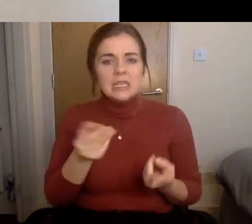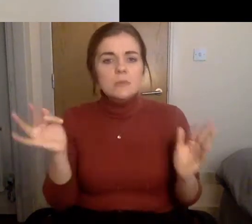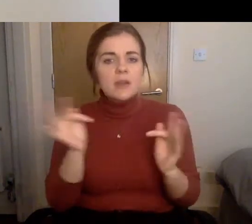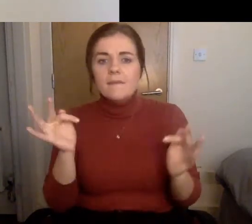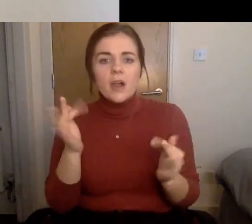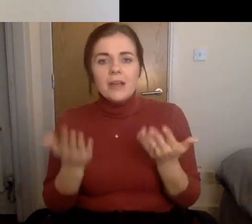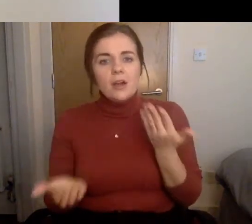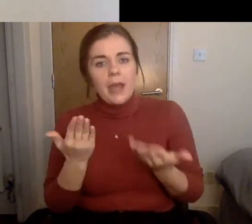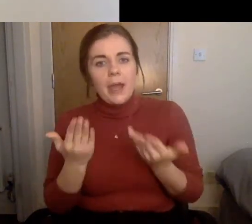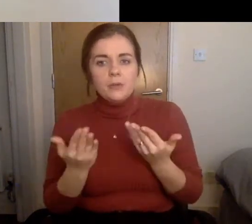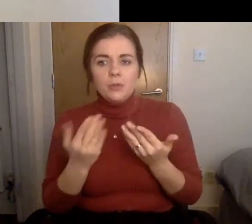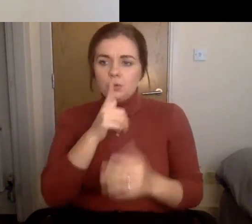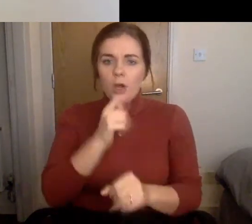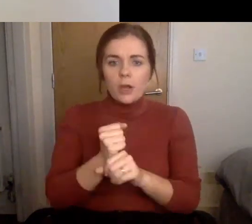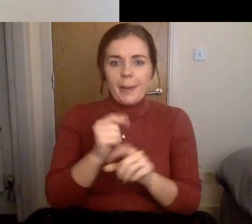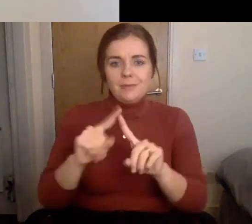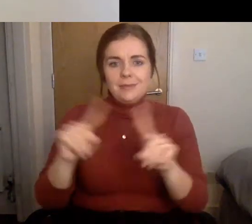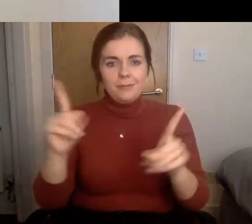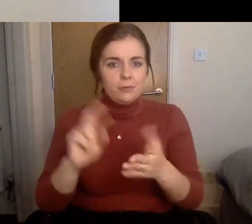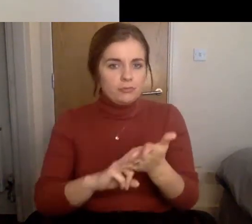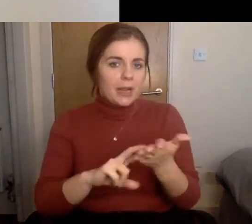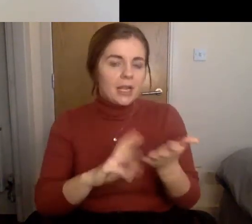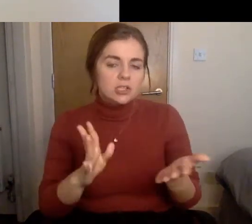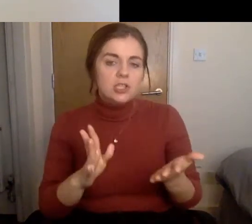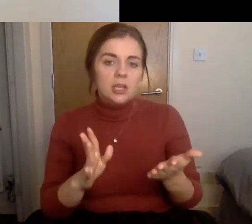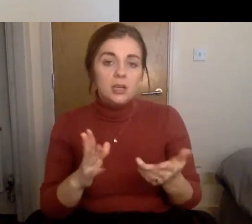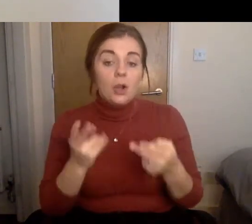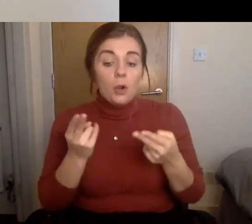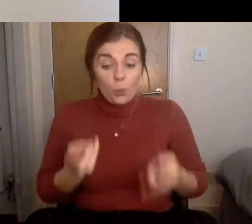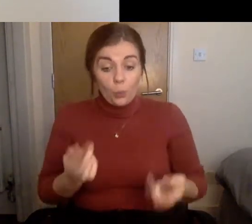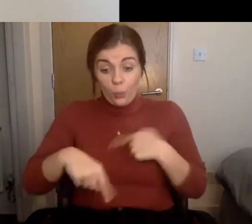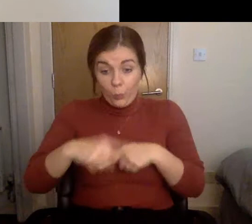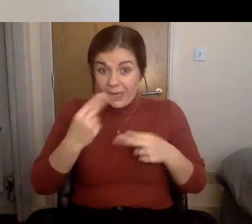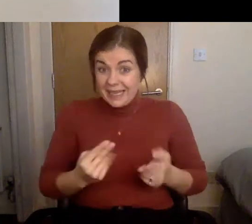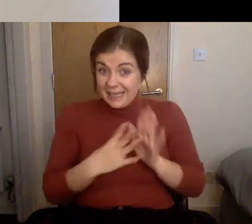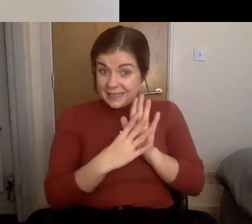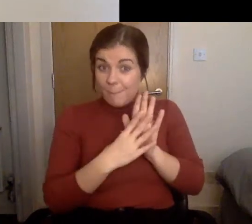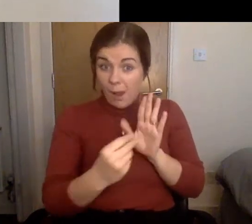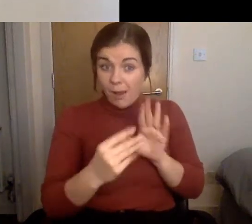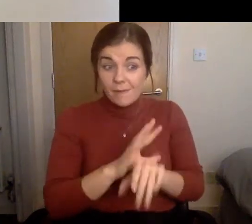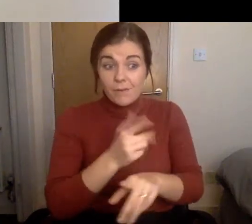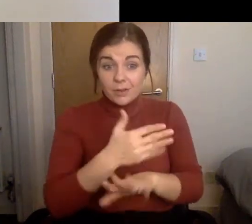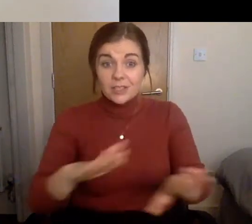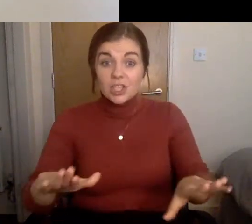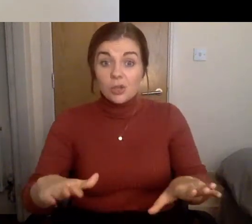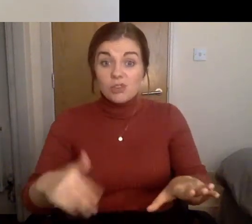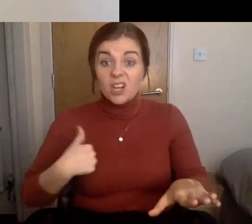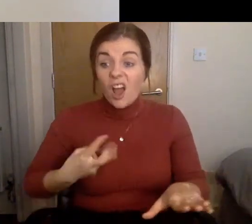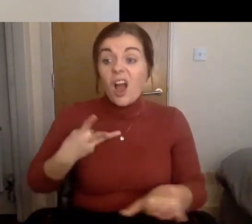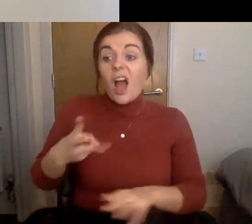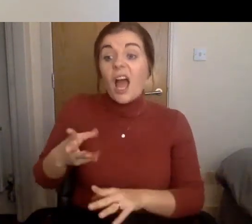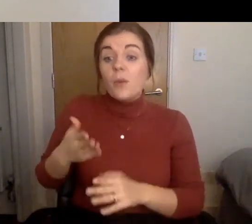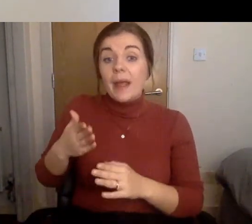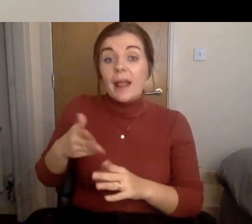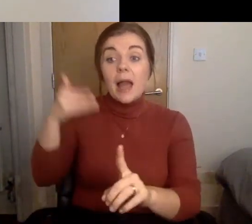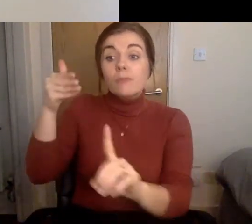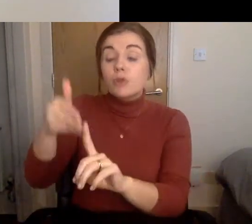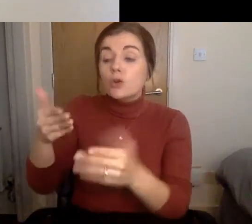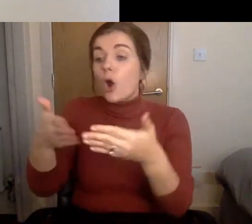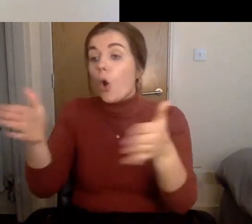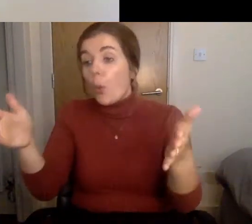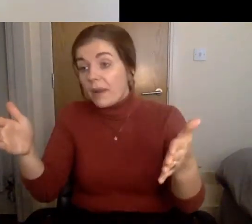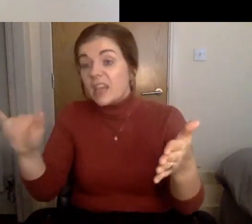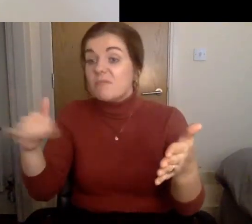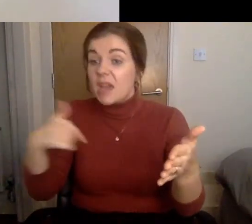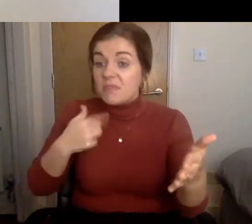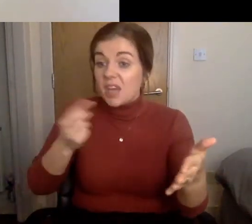again, we're modeling that for our kids, you know, that this is something I'm going to approach openly, and I'm probably going to make a mistake and pronounce